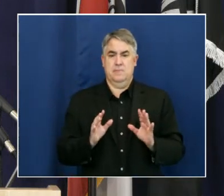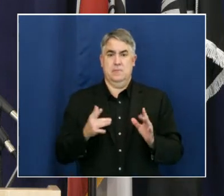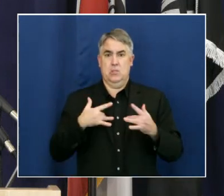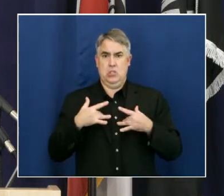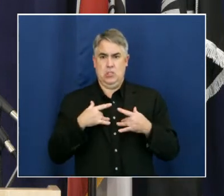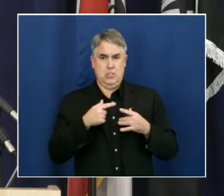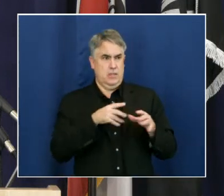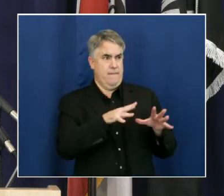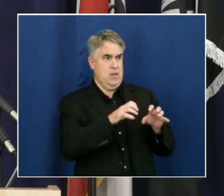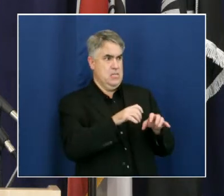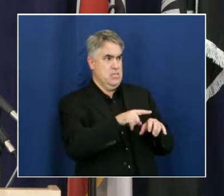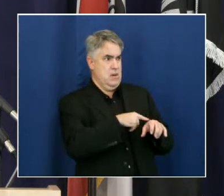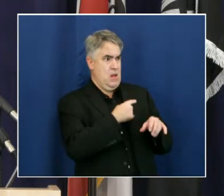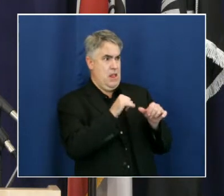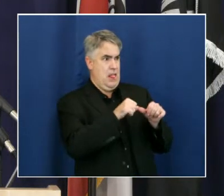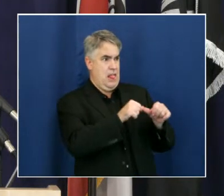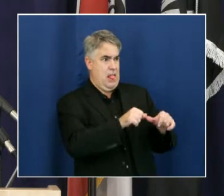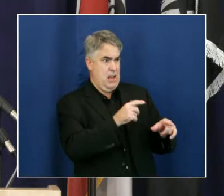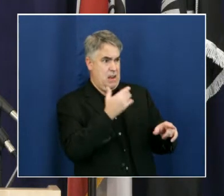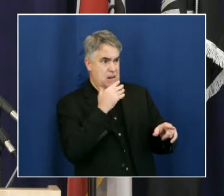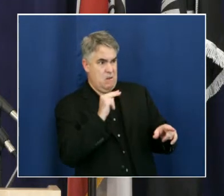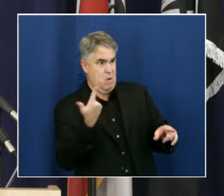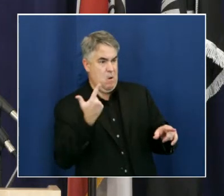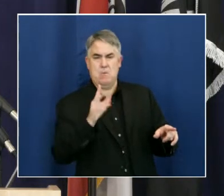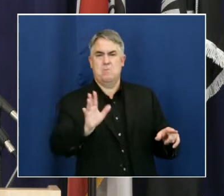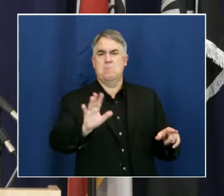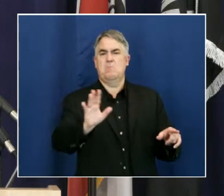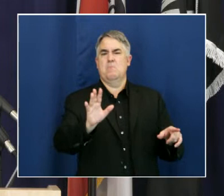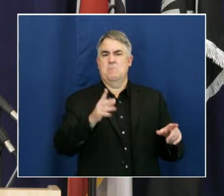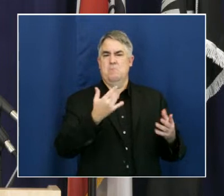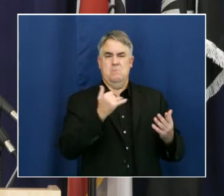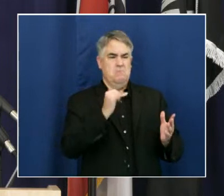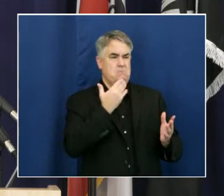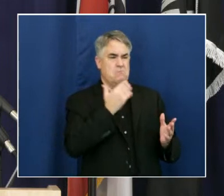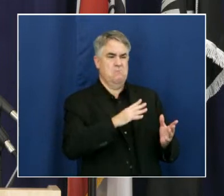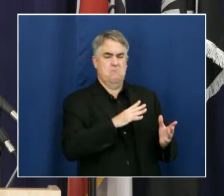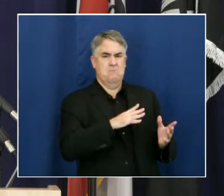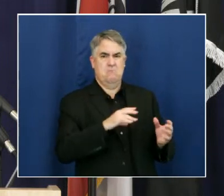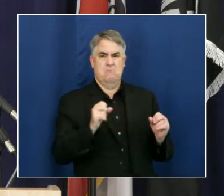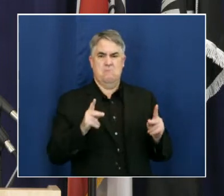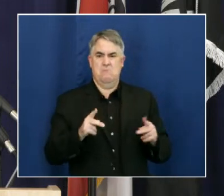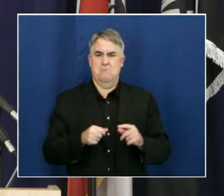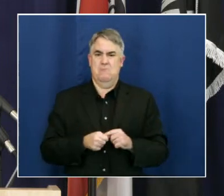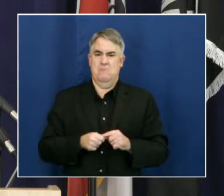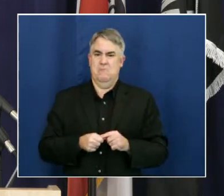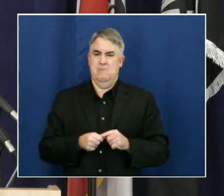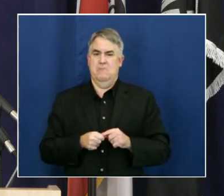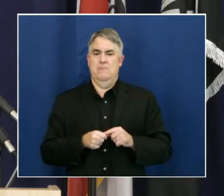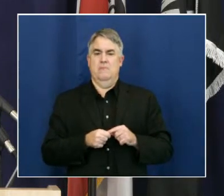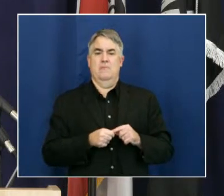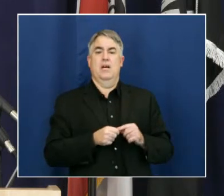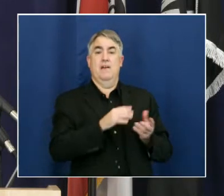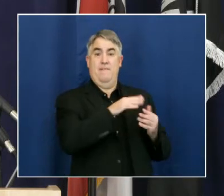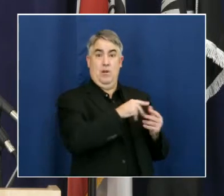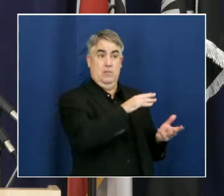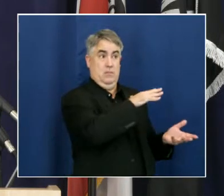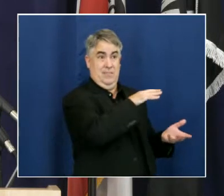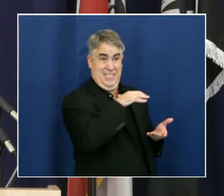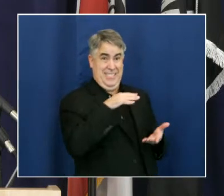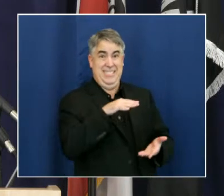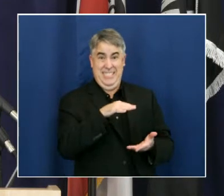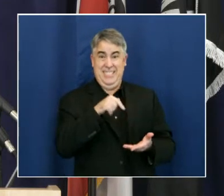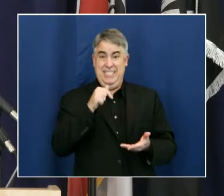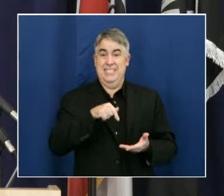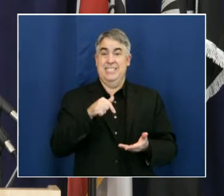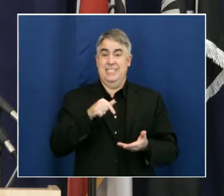look at the numbers that have been administered, understanding that there's a significant lag or delay when we share the number of doses that have been given, it